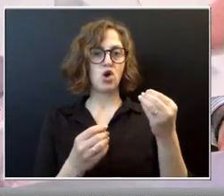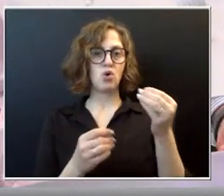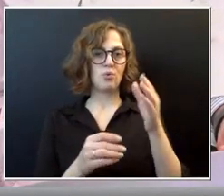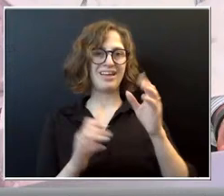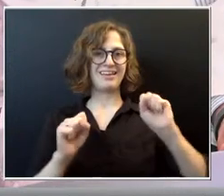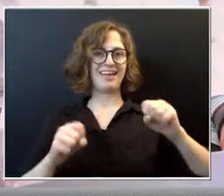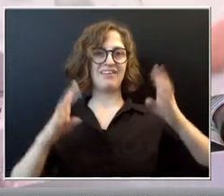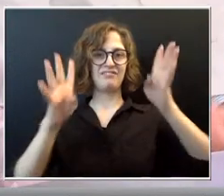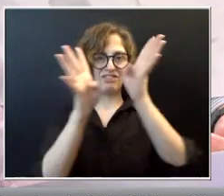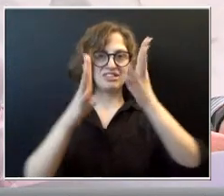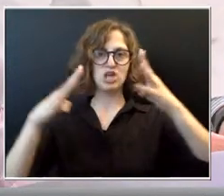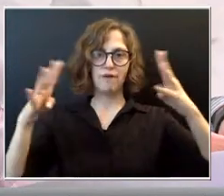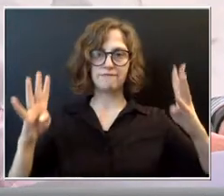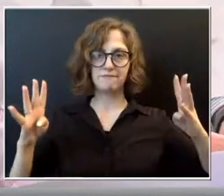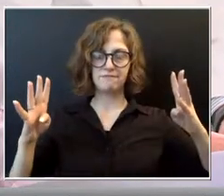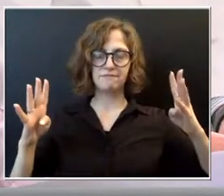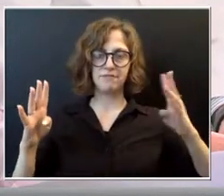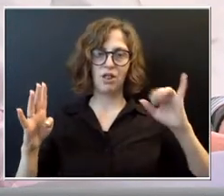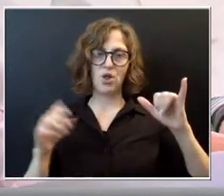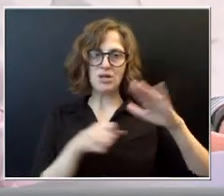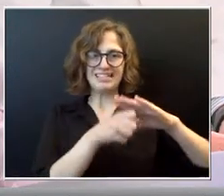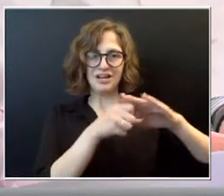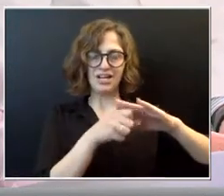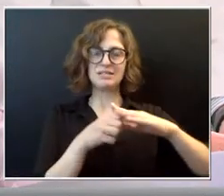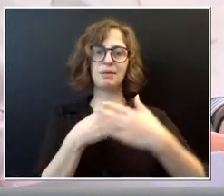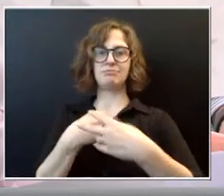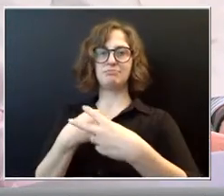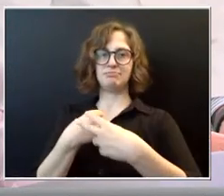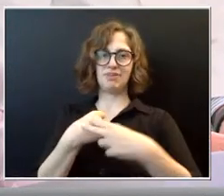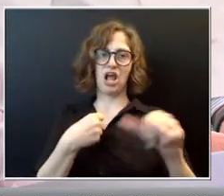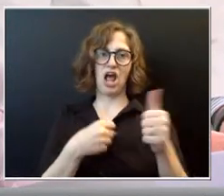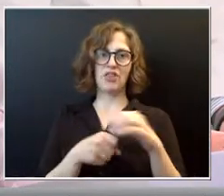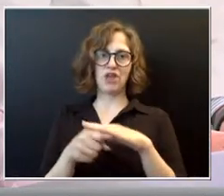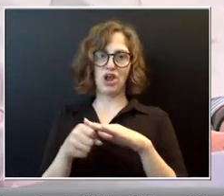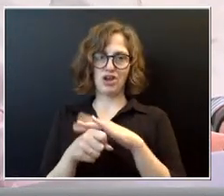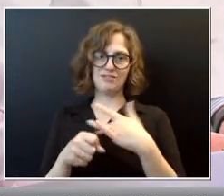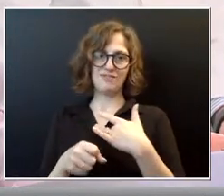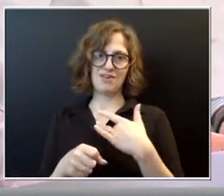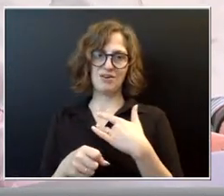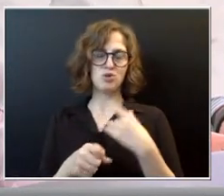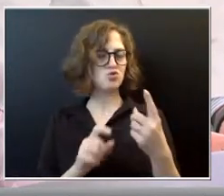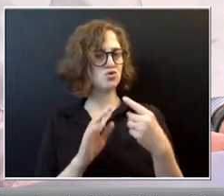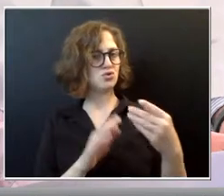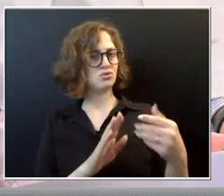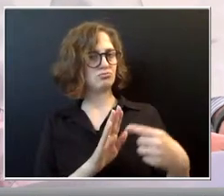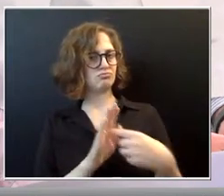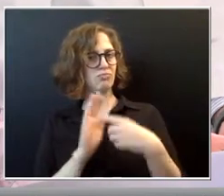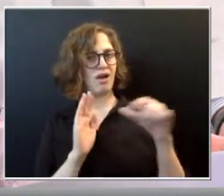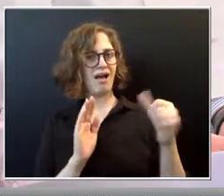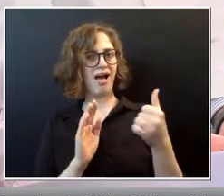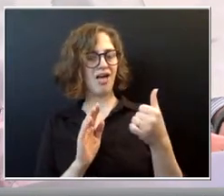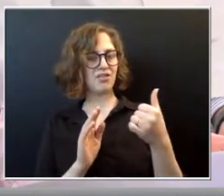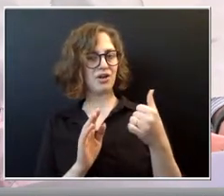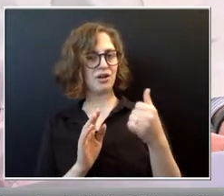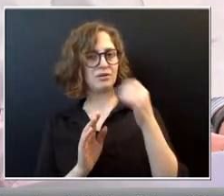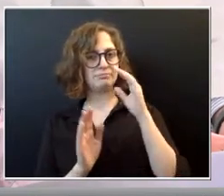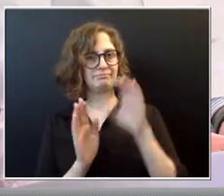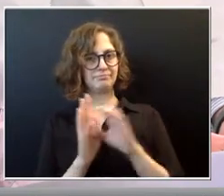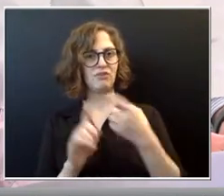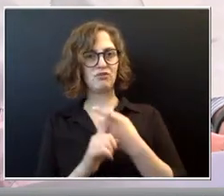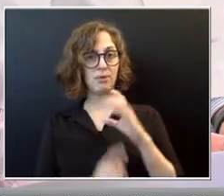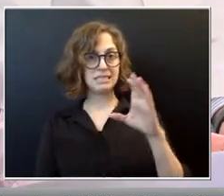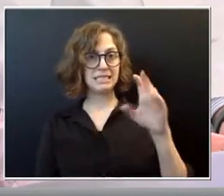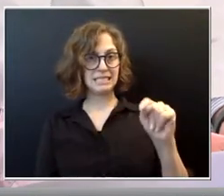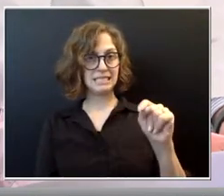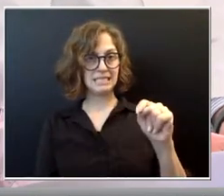but preserve the other areas of the heart. Okay, and then you shared some other images with us from a CT scan. So as we look at that